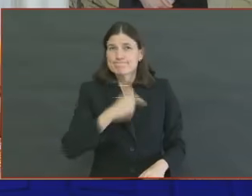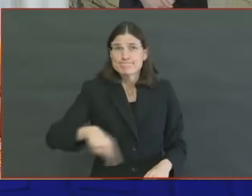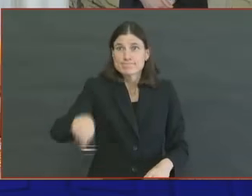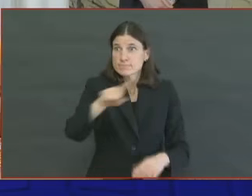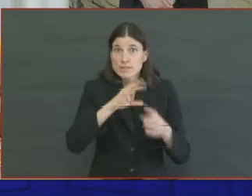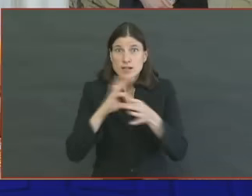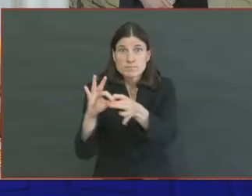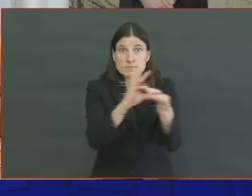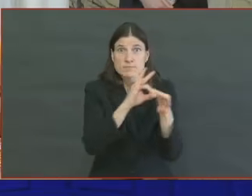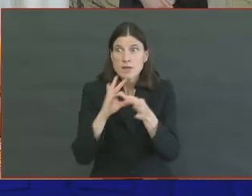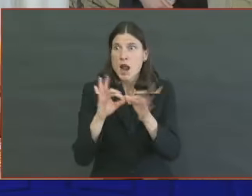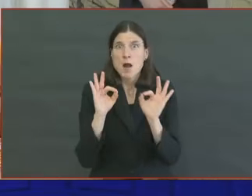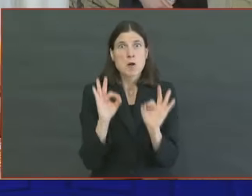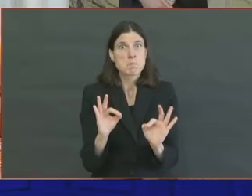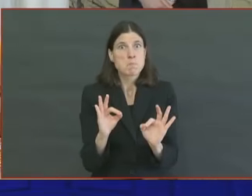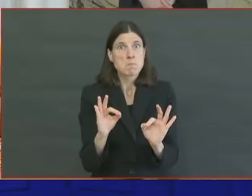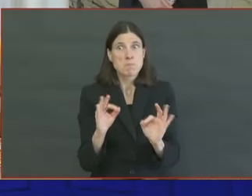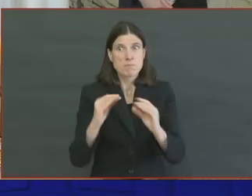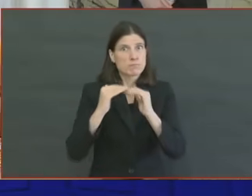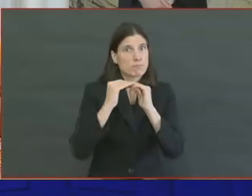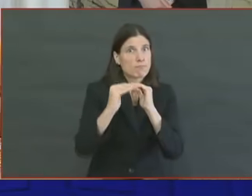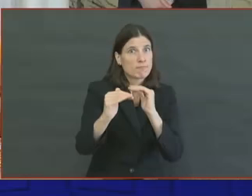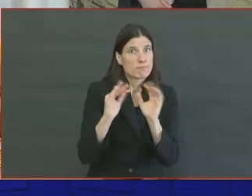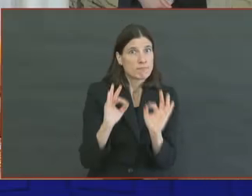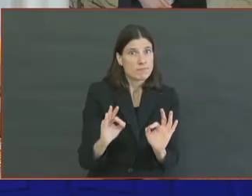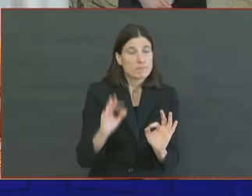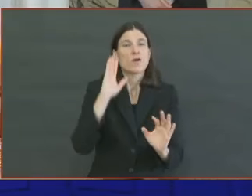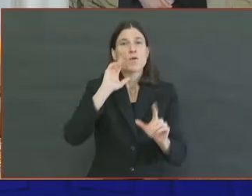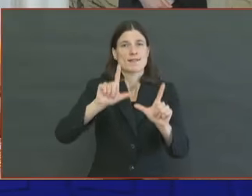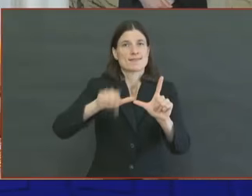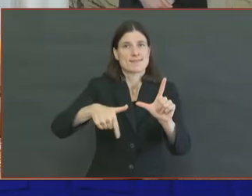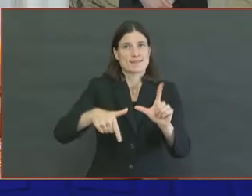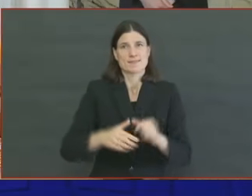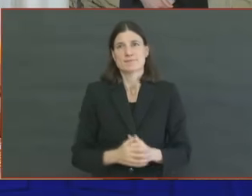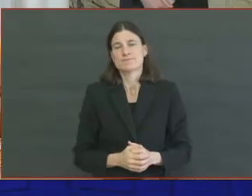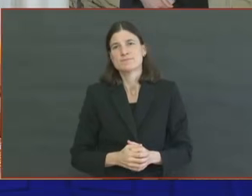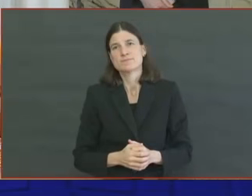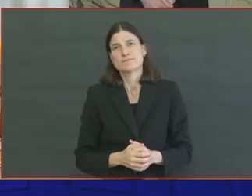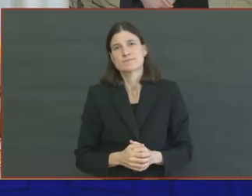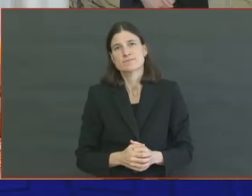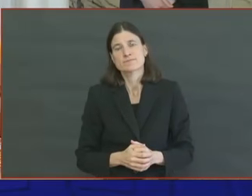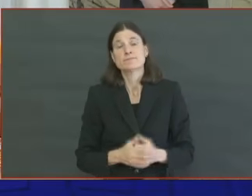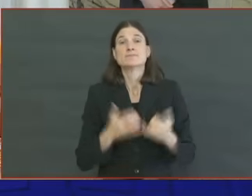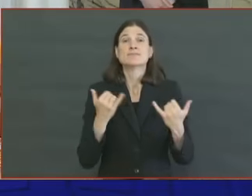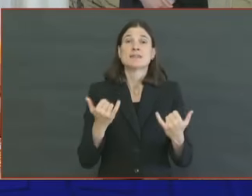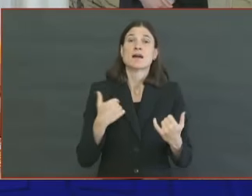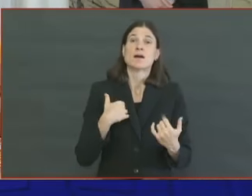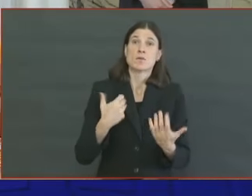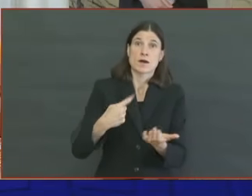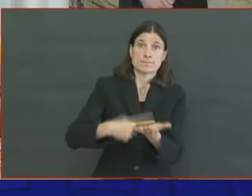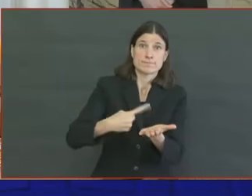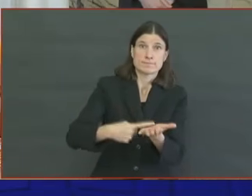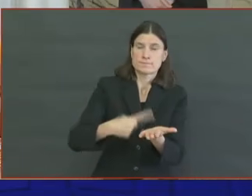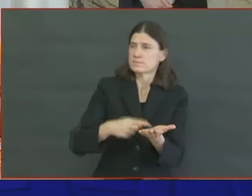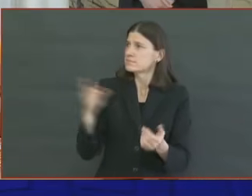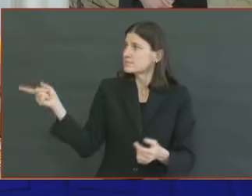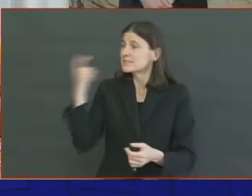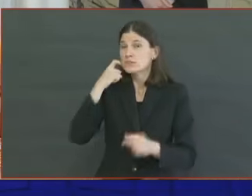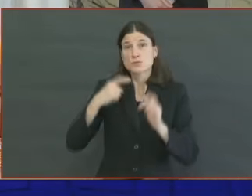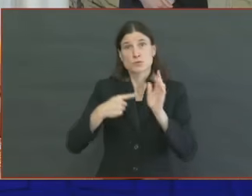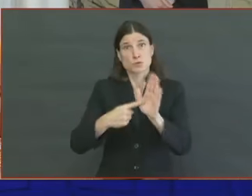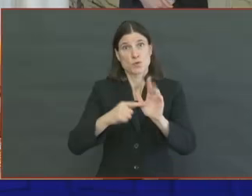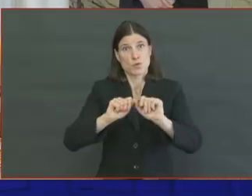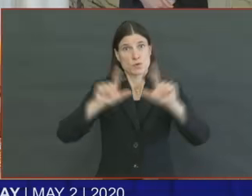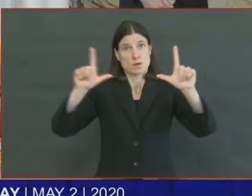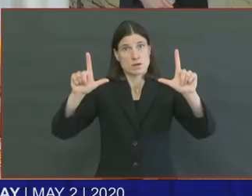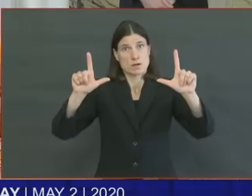I wanted to spend some time this afternoon, talking about modeling. A few of you have been asking, what does the